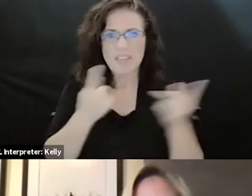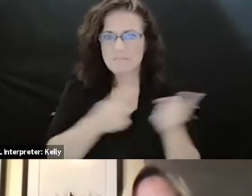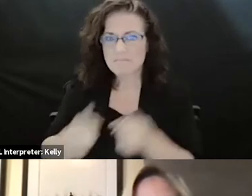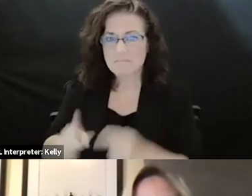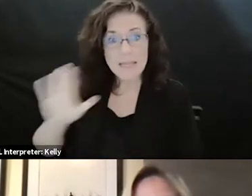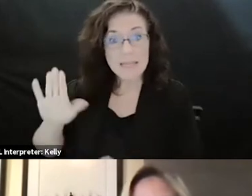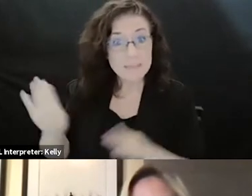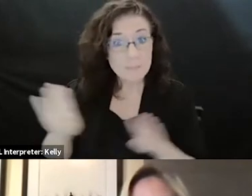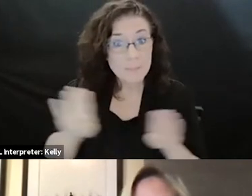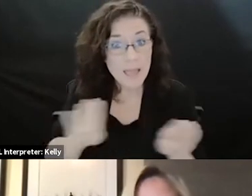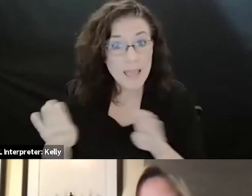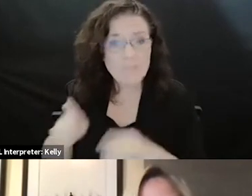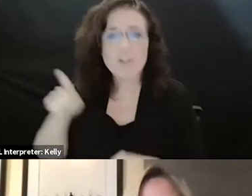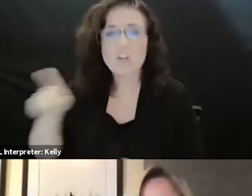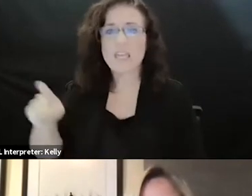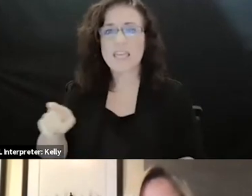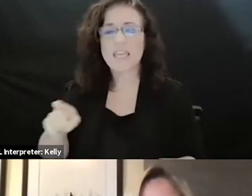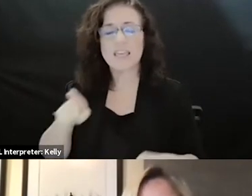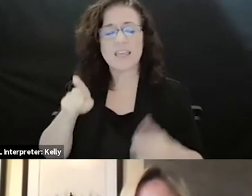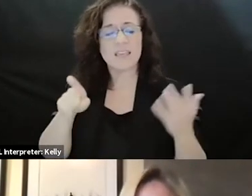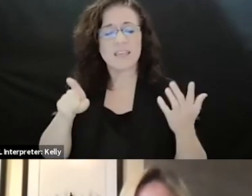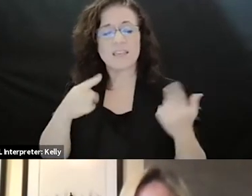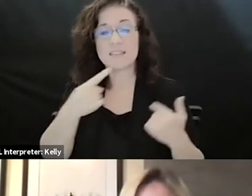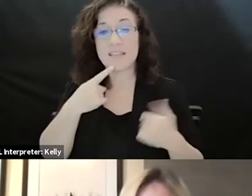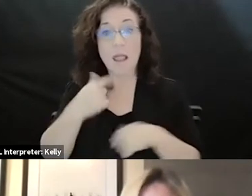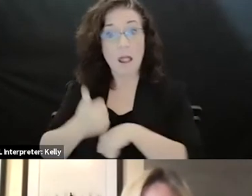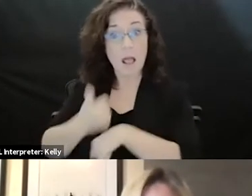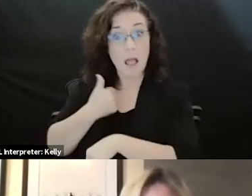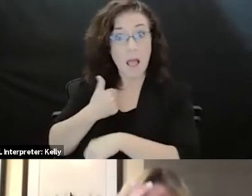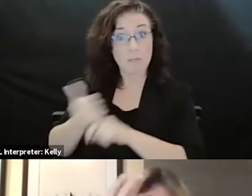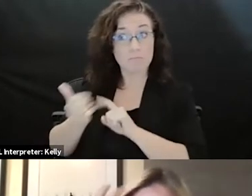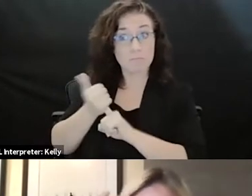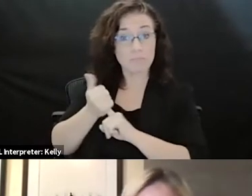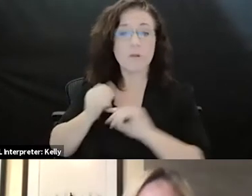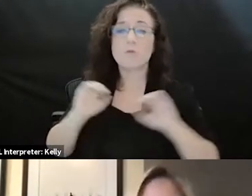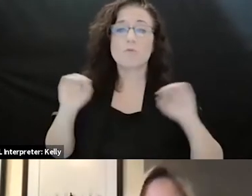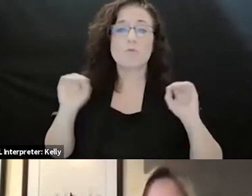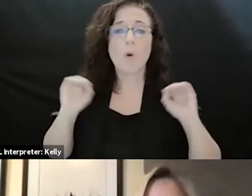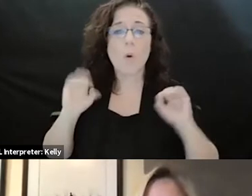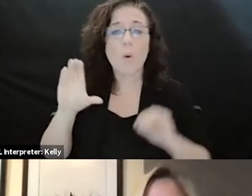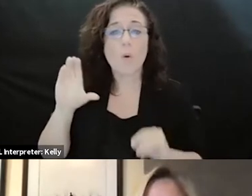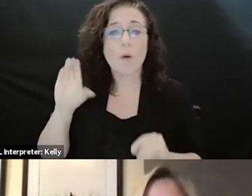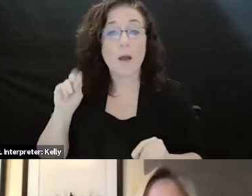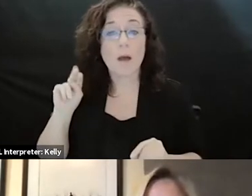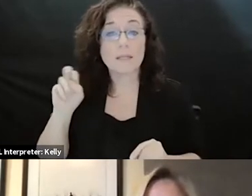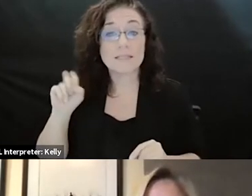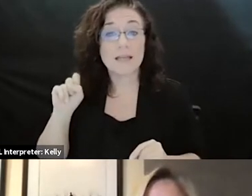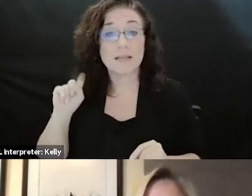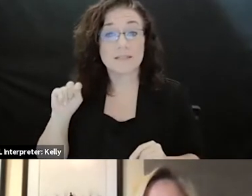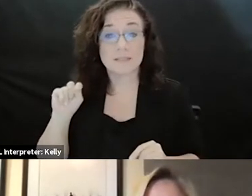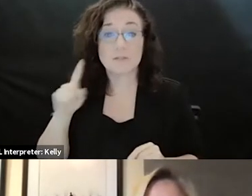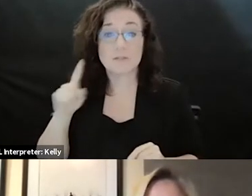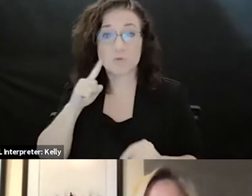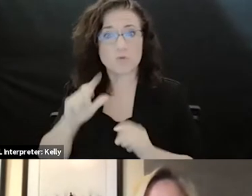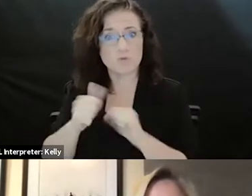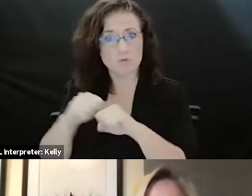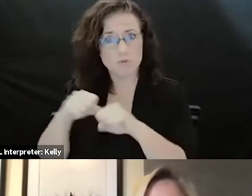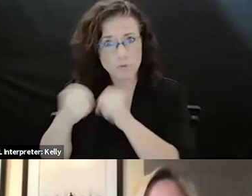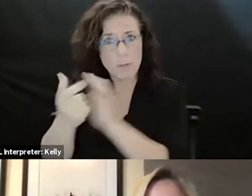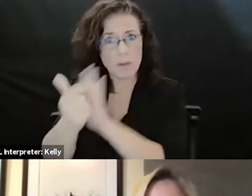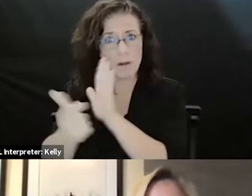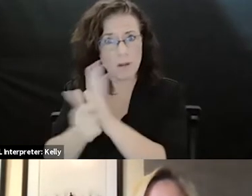he played he played no contest the criminal charges um you know he's he's fraternizing with